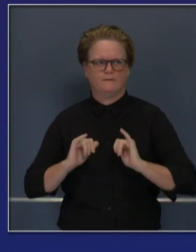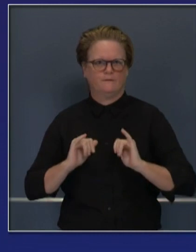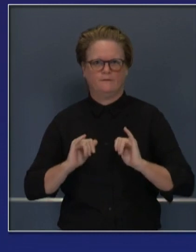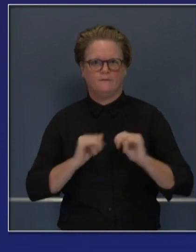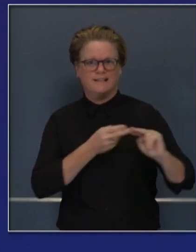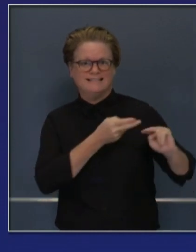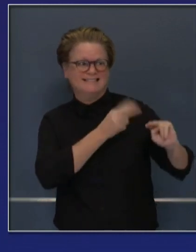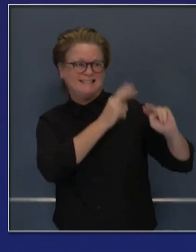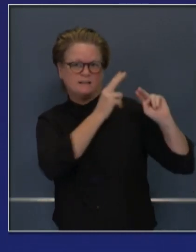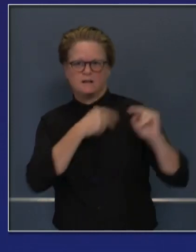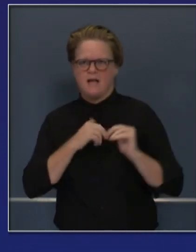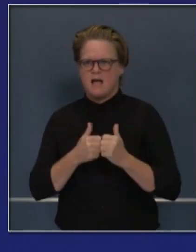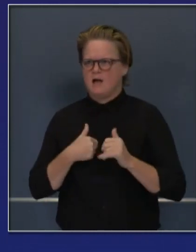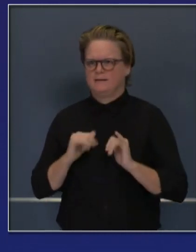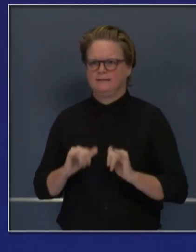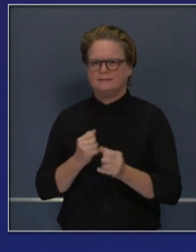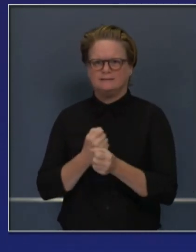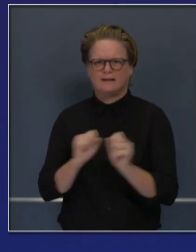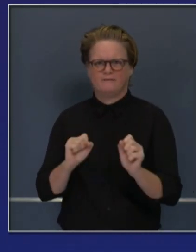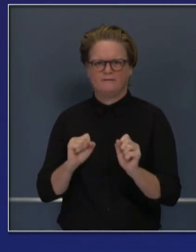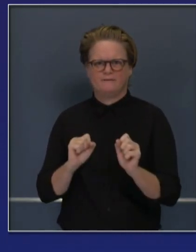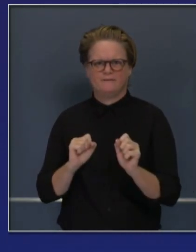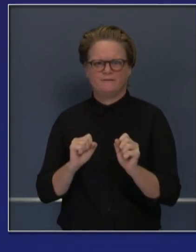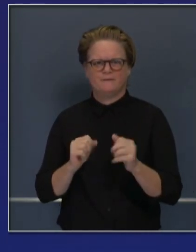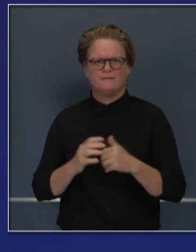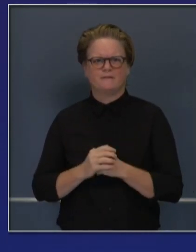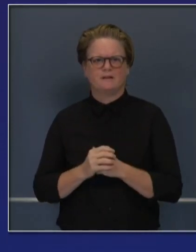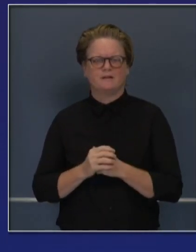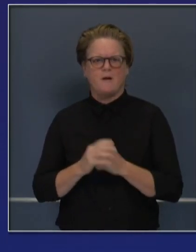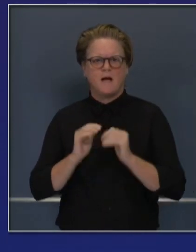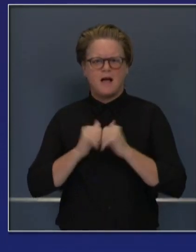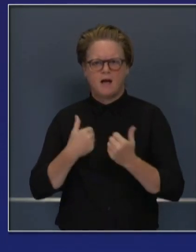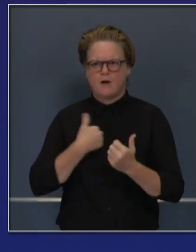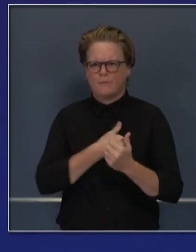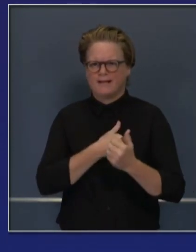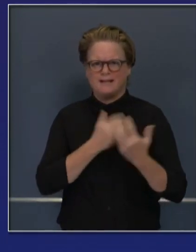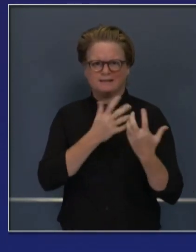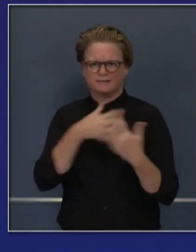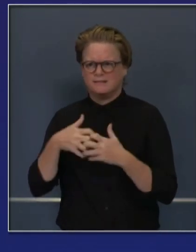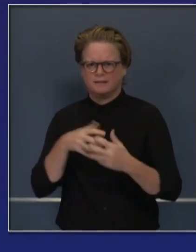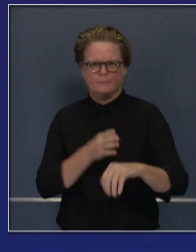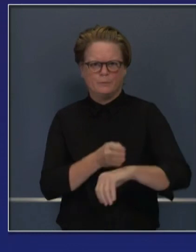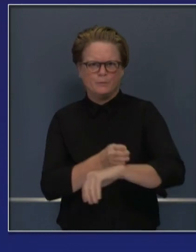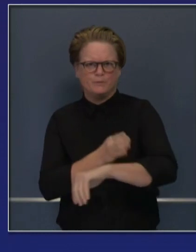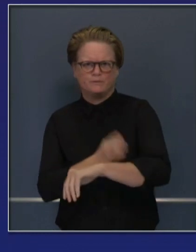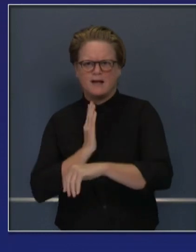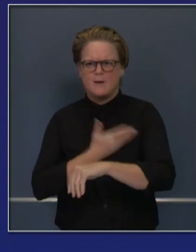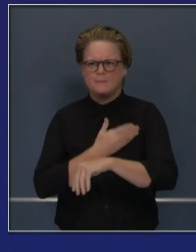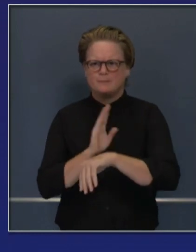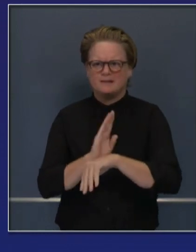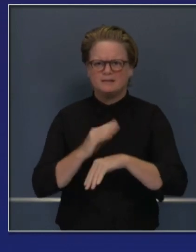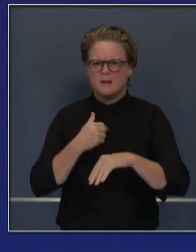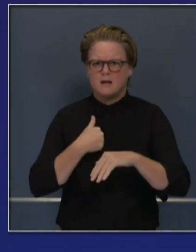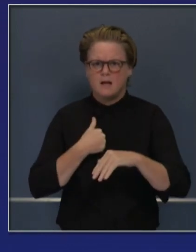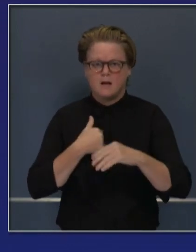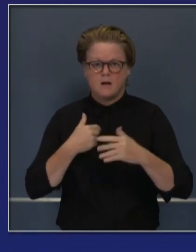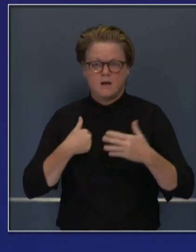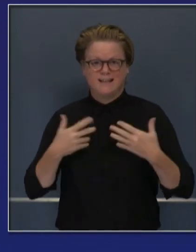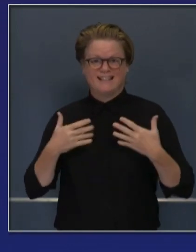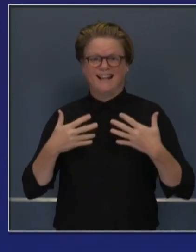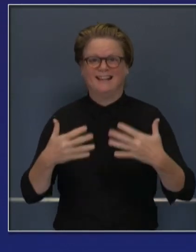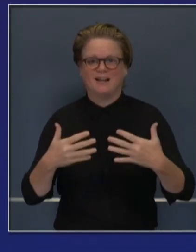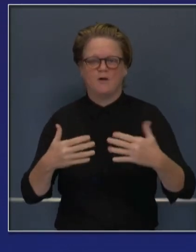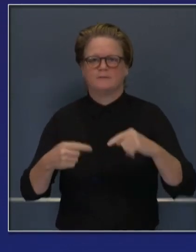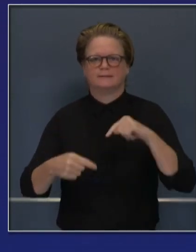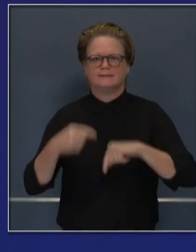forward, but also move through toggling backwards. We also talked about an emergency brake based upon data and